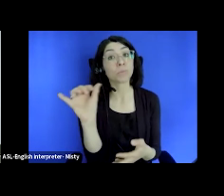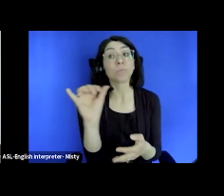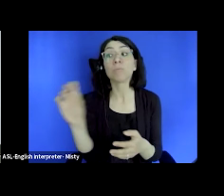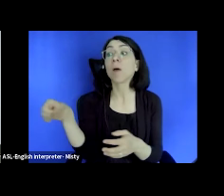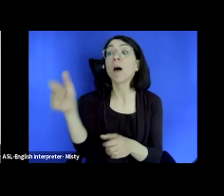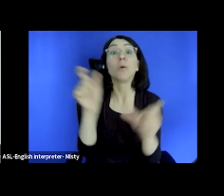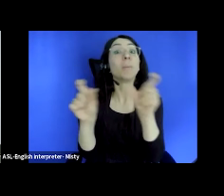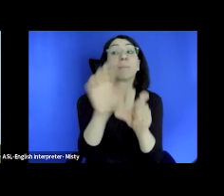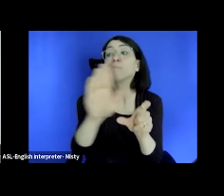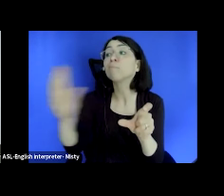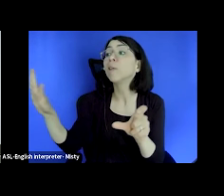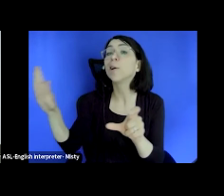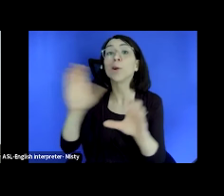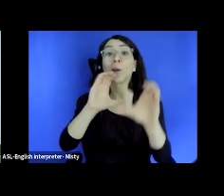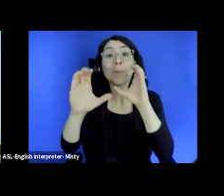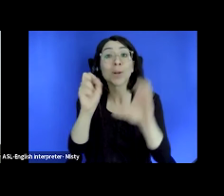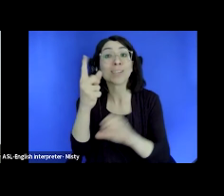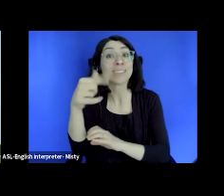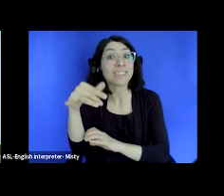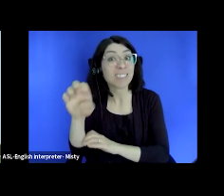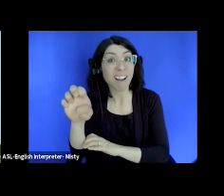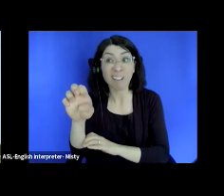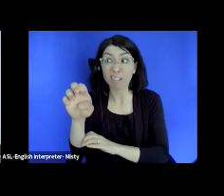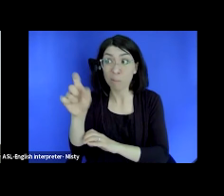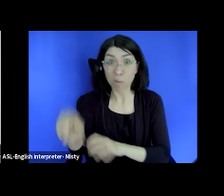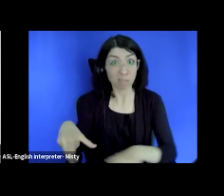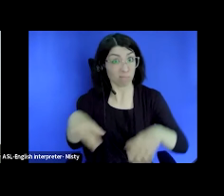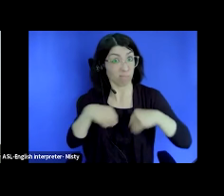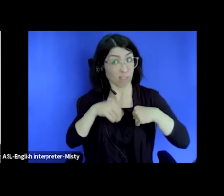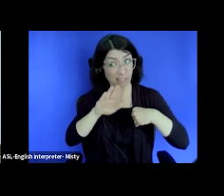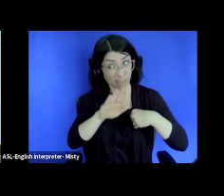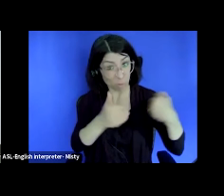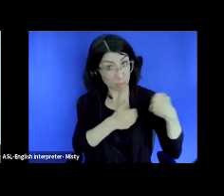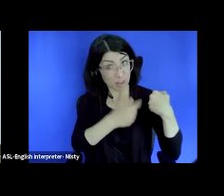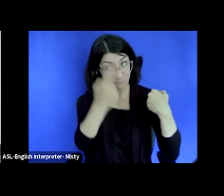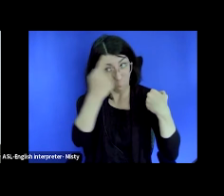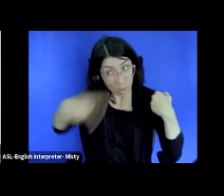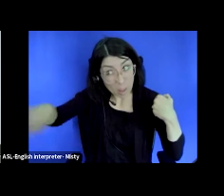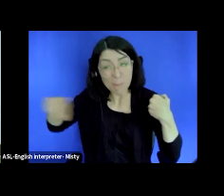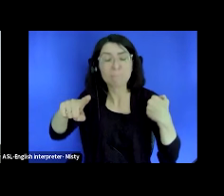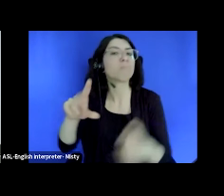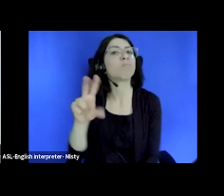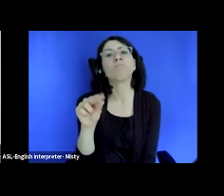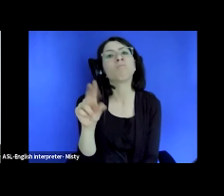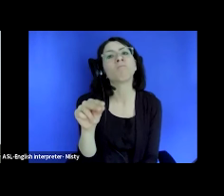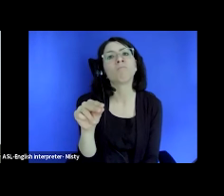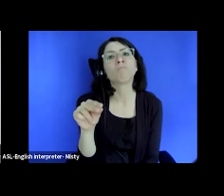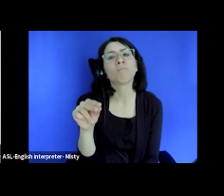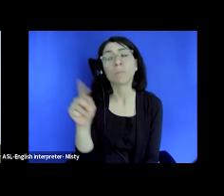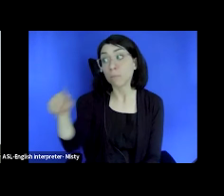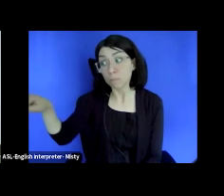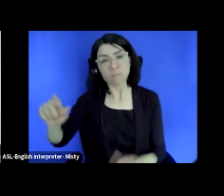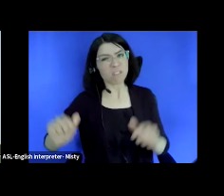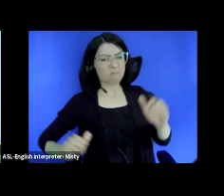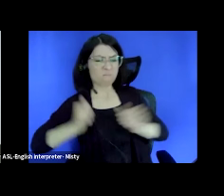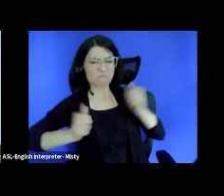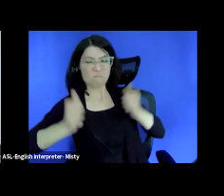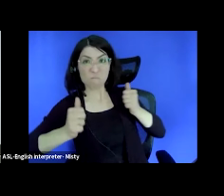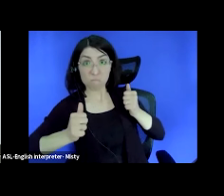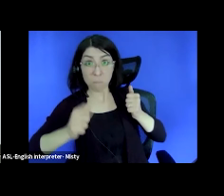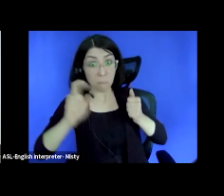other people. So if you are communicating with a very aggressive person, you're not responsible for their communication style. You're